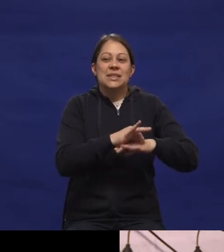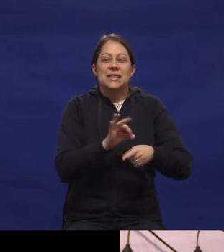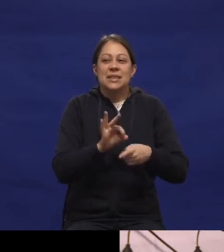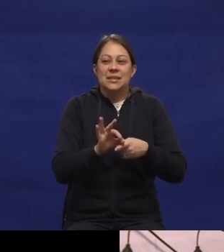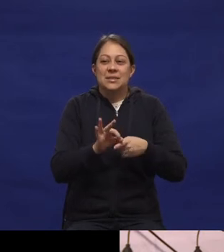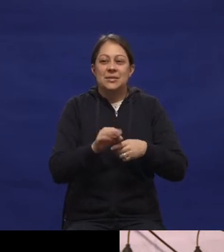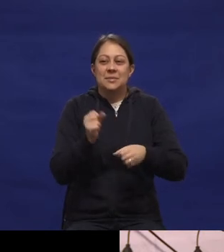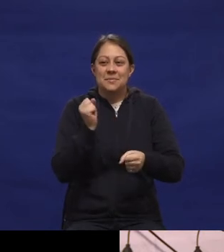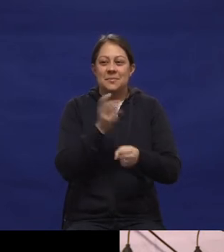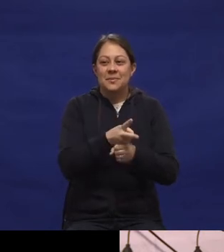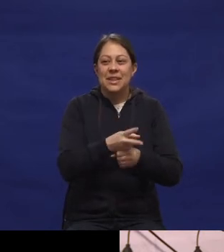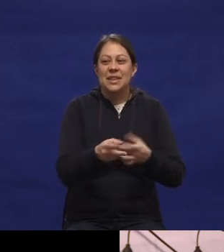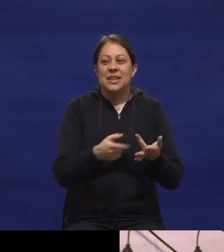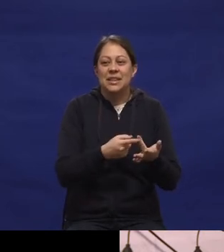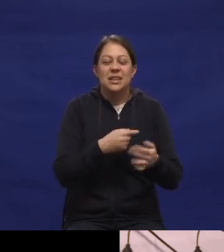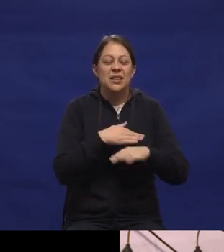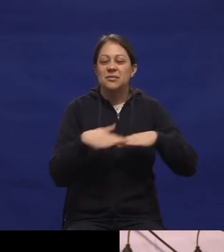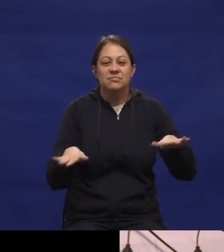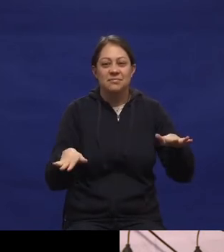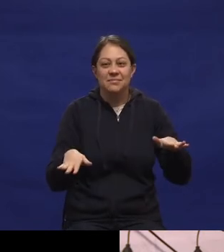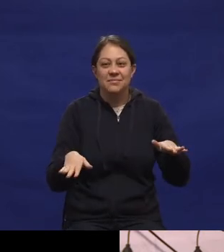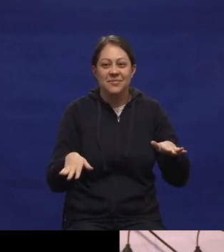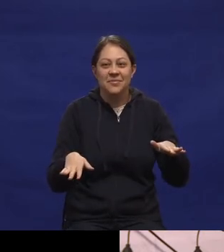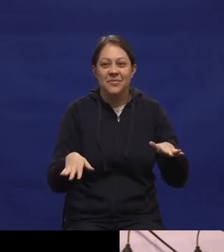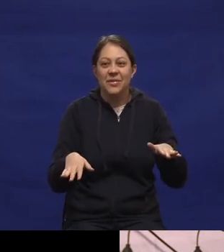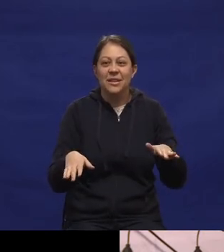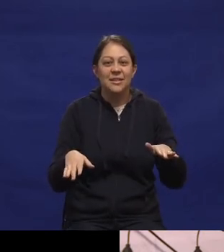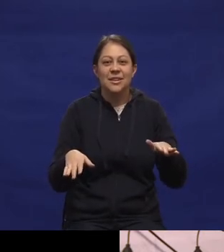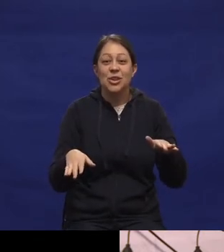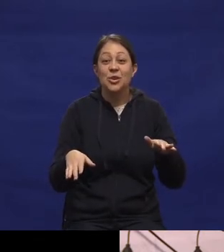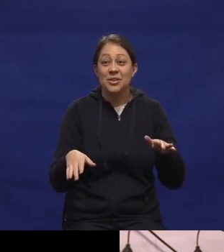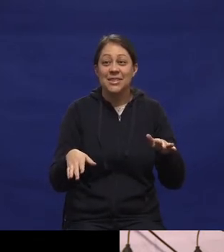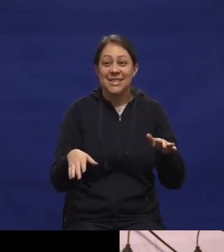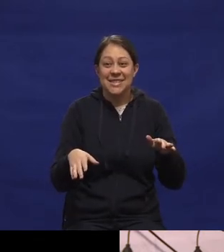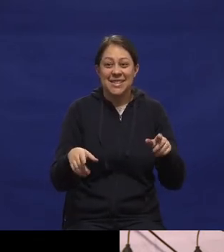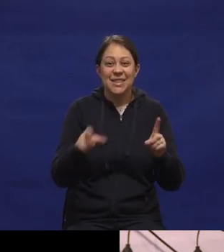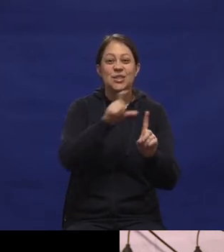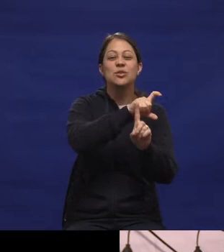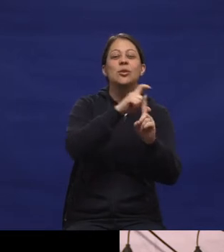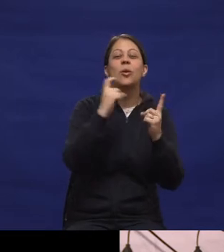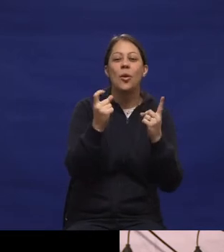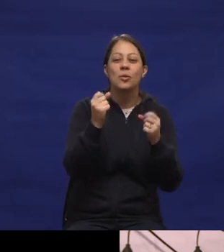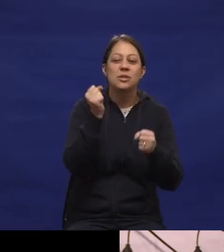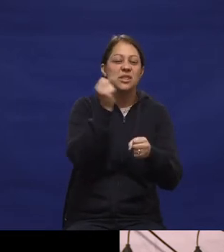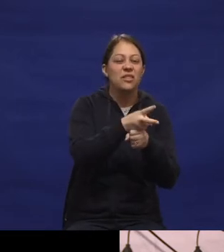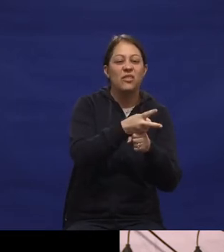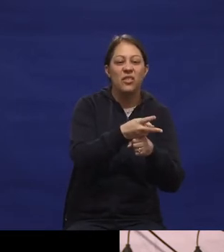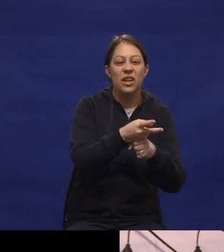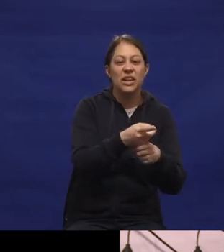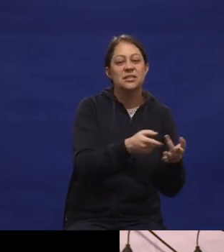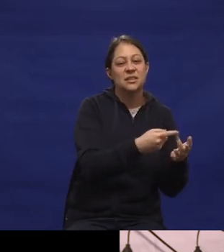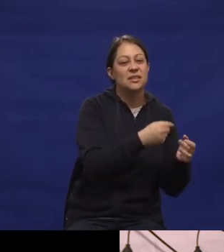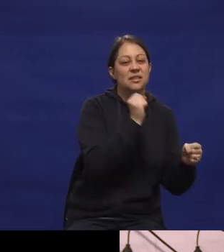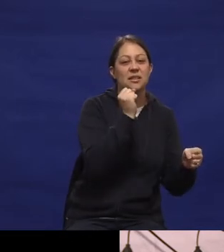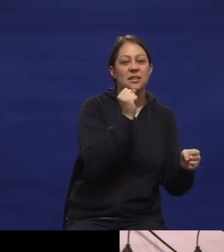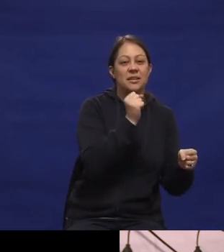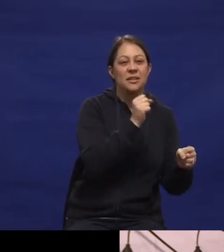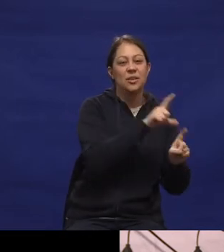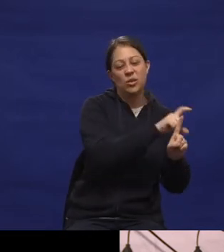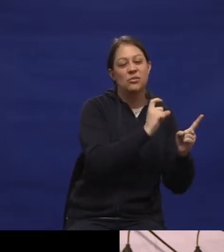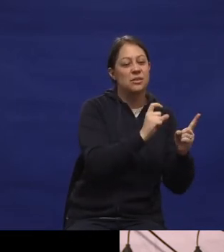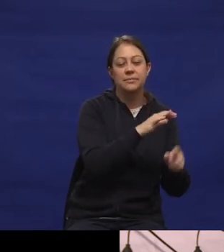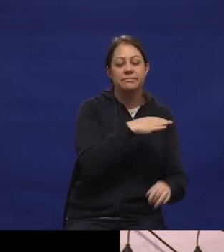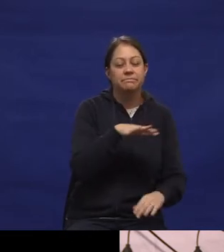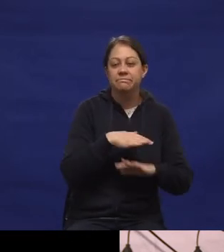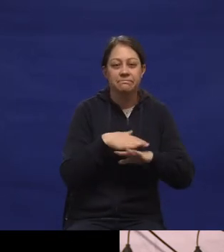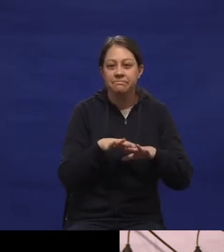gender, one tribe better than another tribe, one culture better than another culture, because the Bible tells us